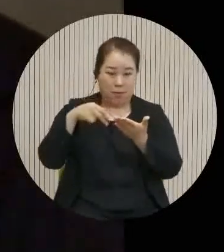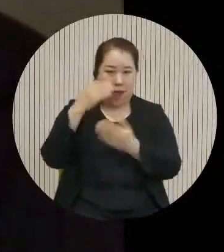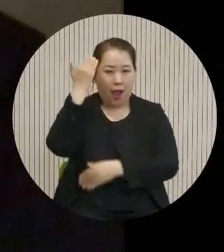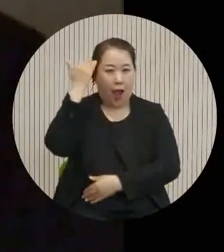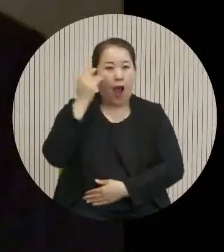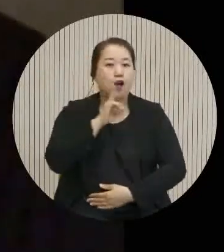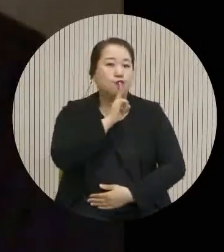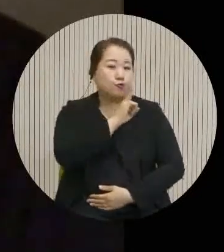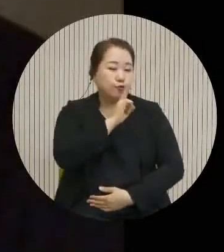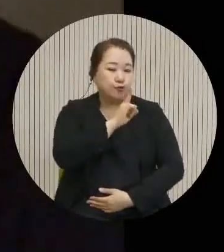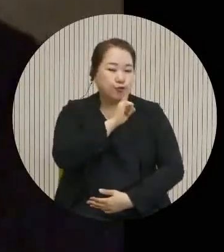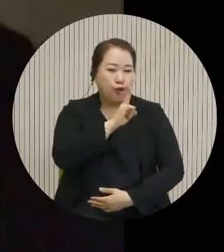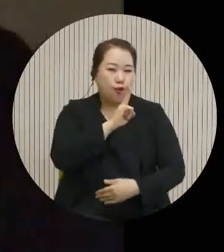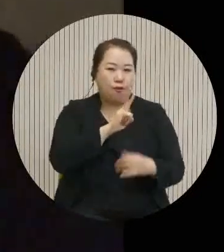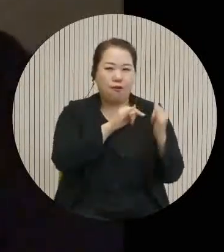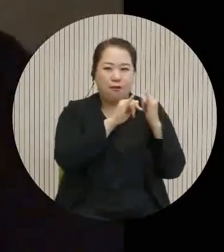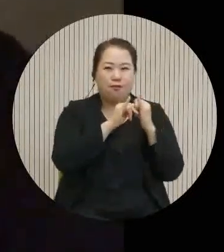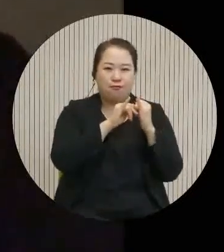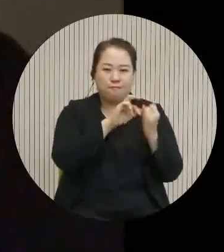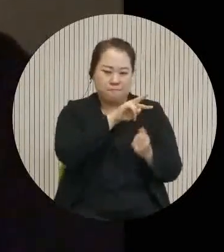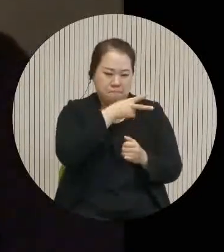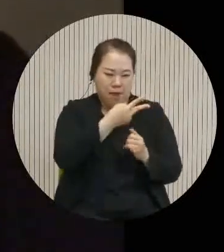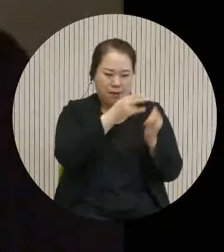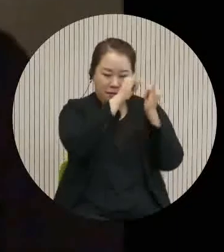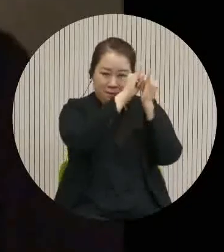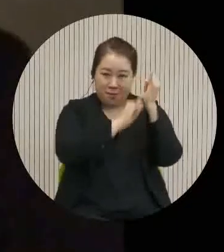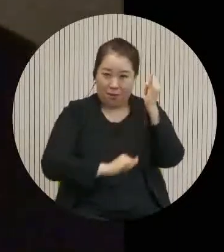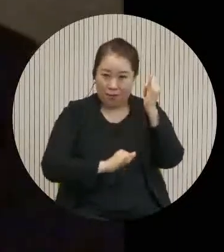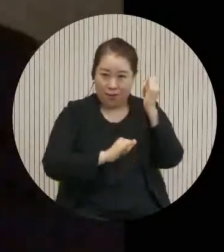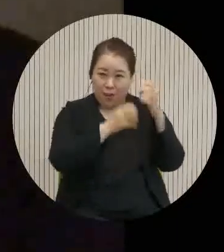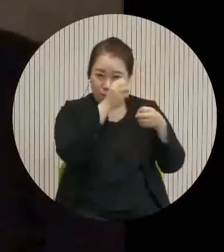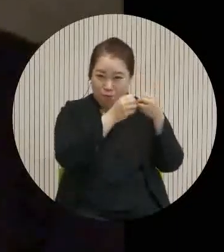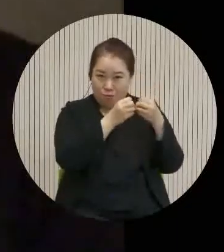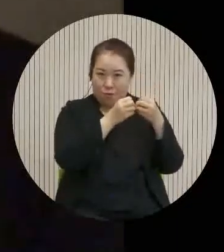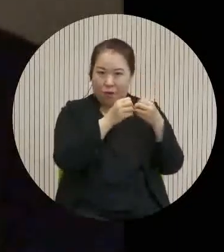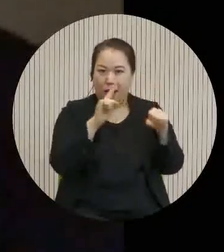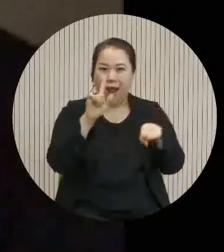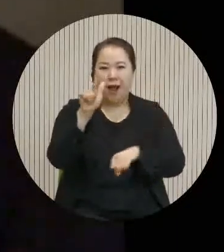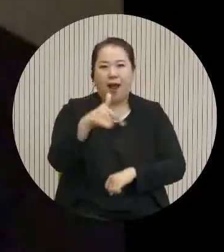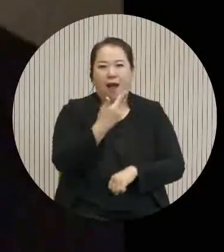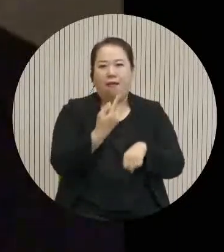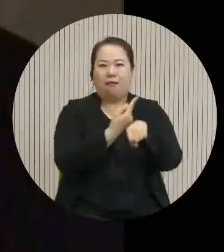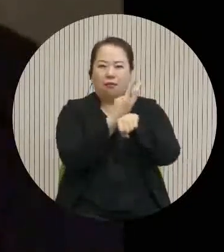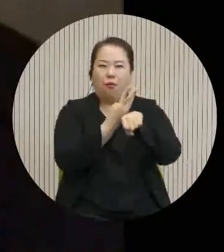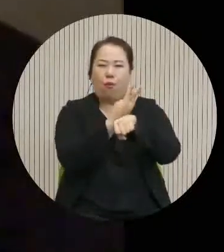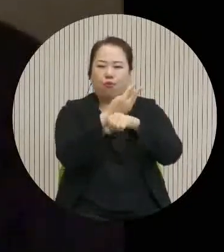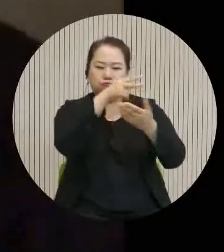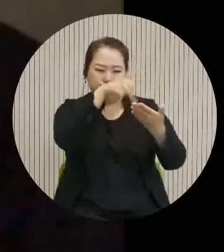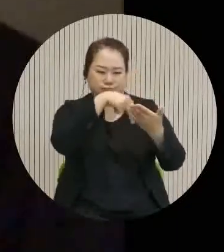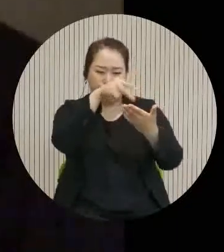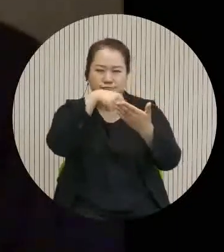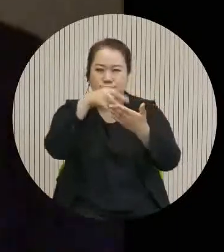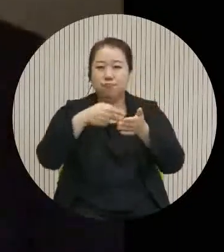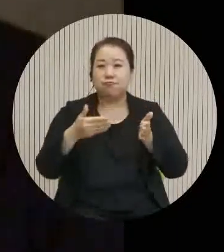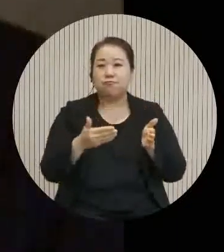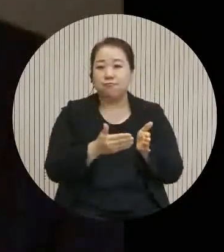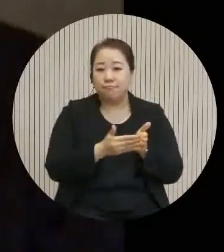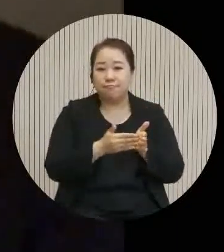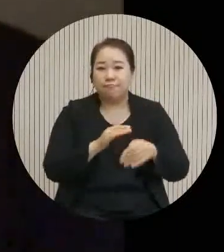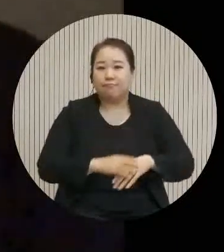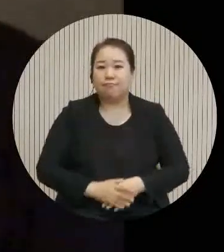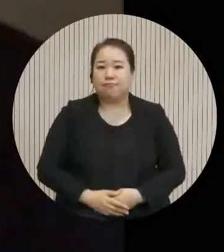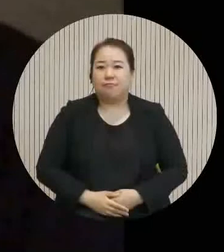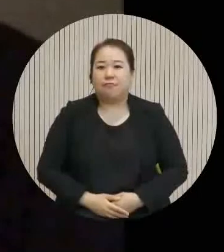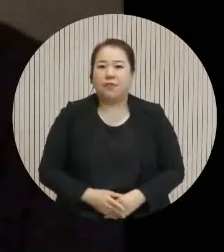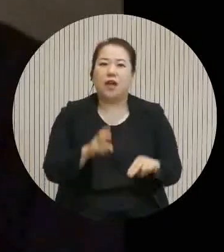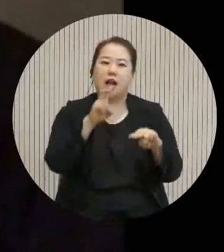Korean, especially historical novels, I read from 3 to 4 hours a day, many hours trying to finish a novel